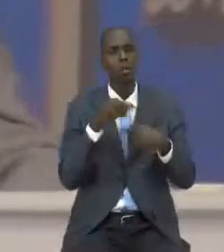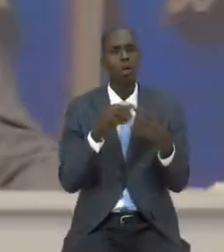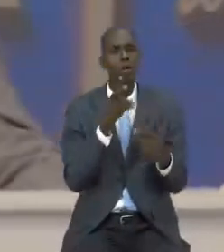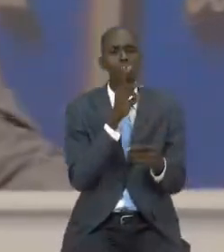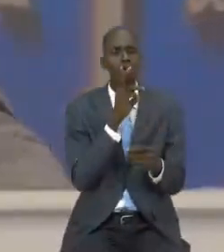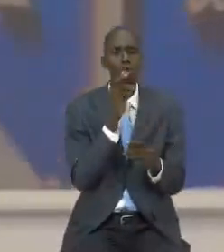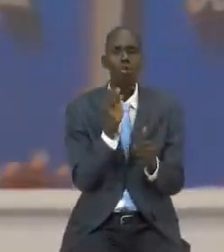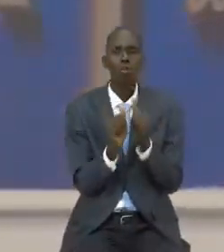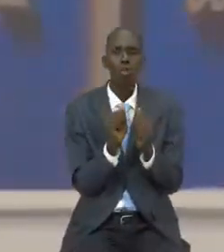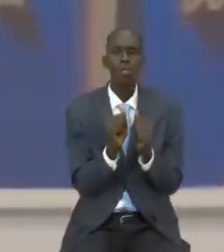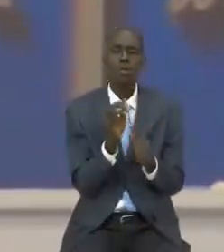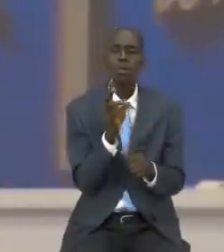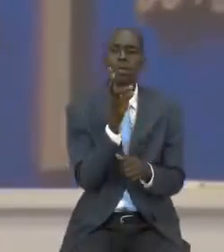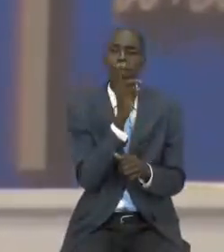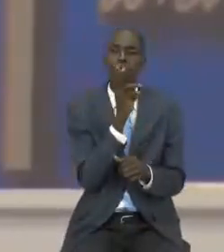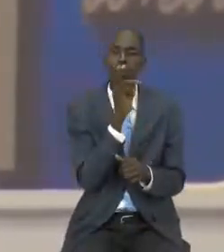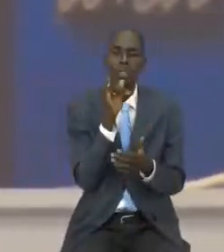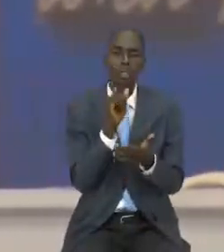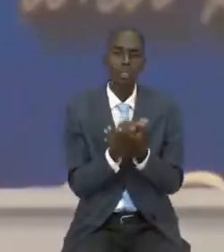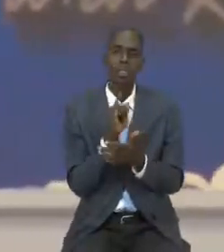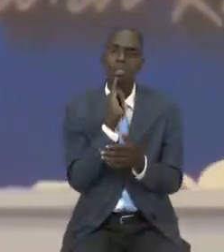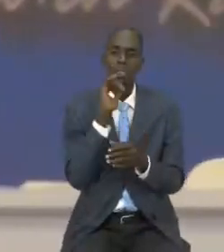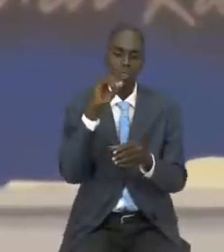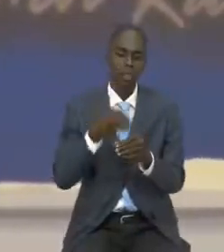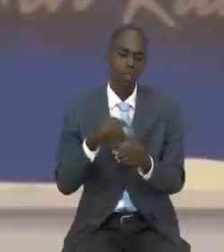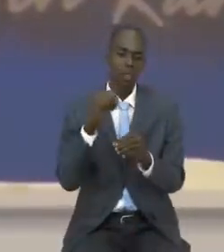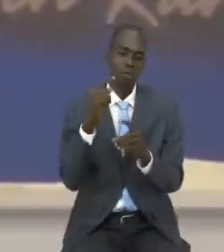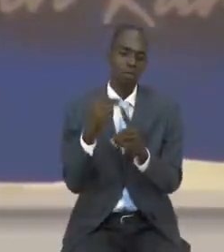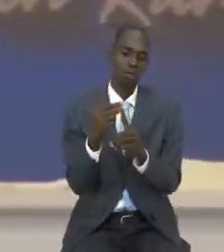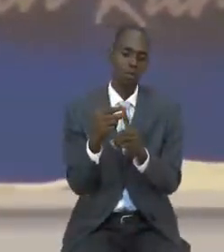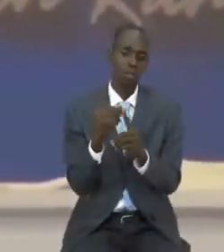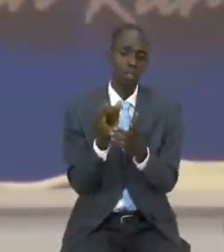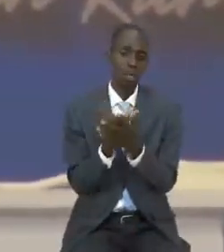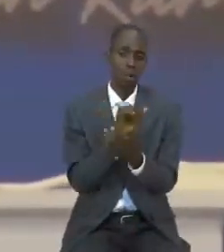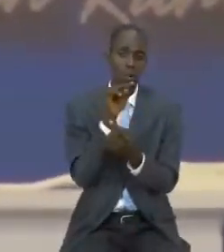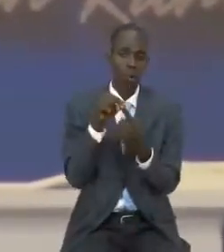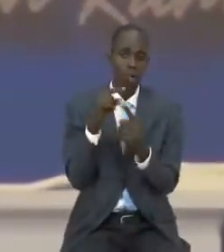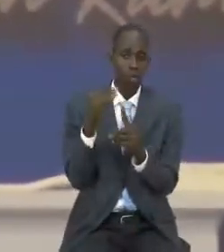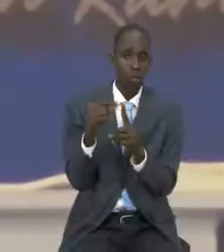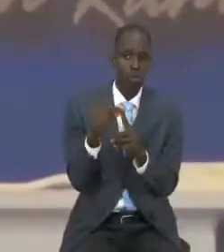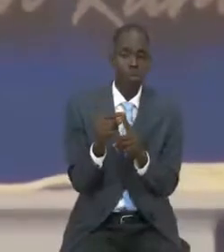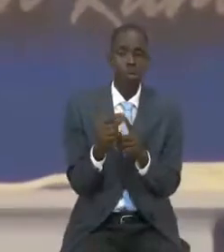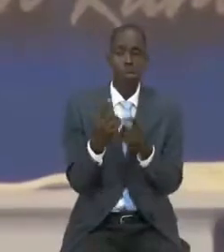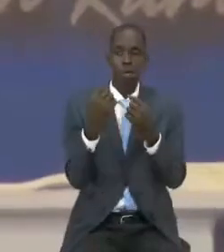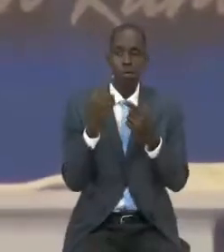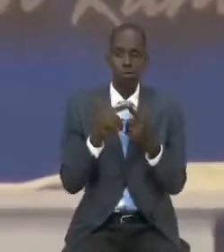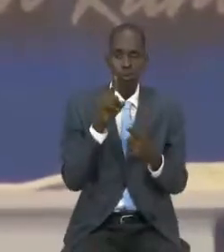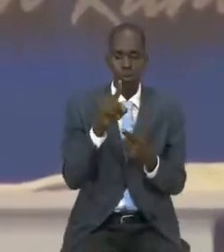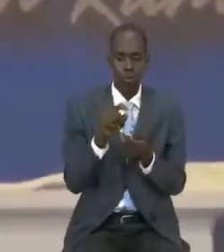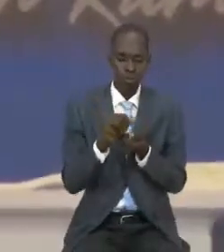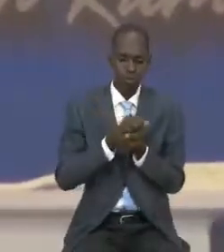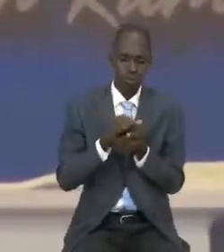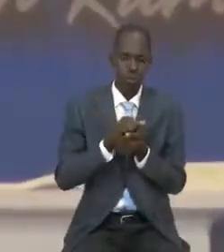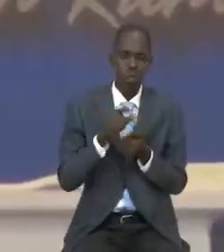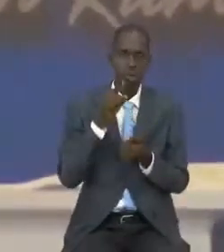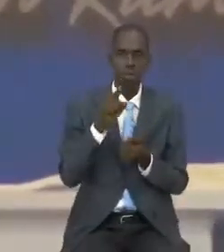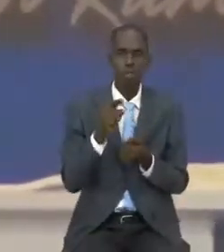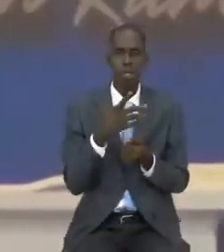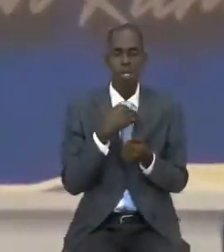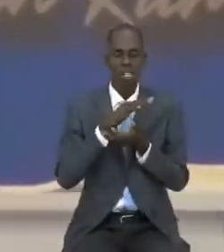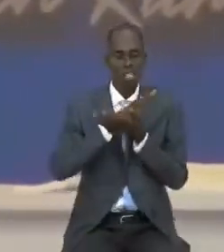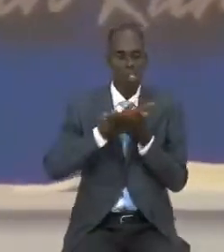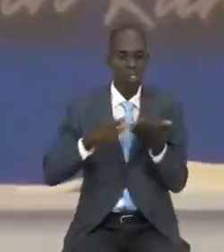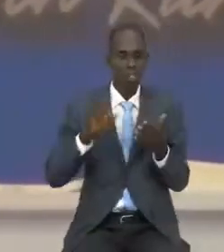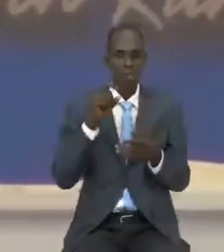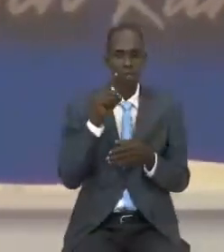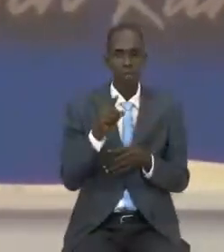the word. That when the word comes to you, and it washes you, and cleanses you, and you become a